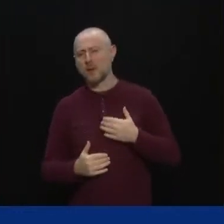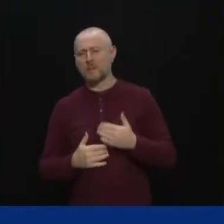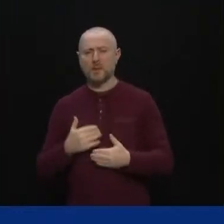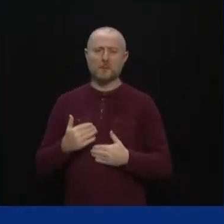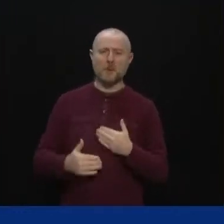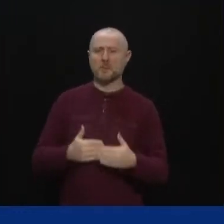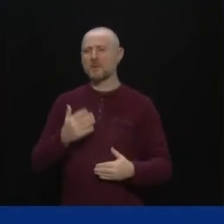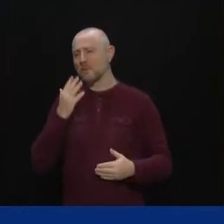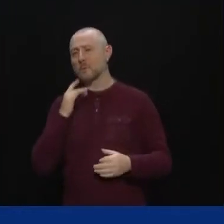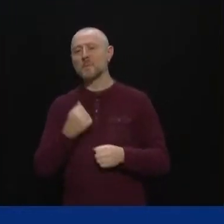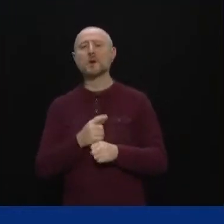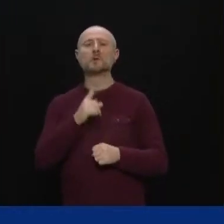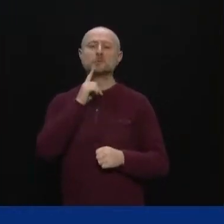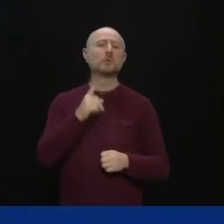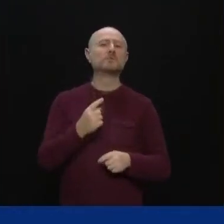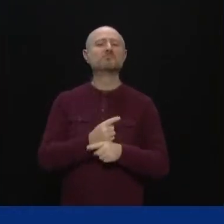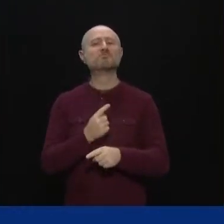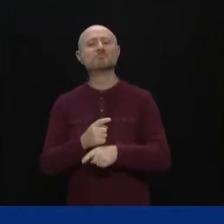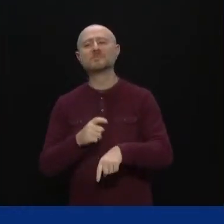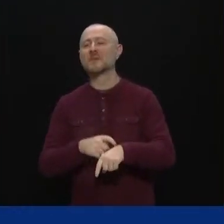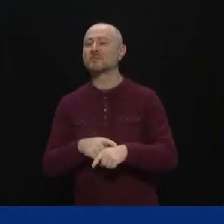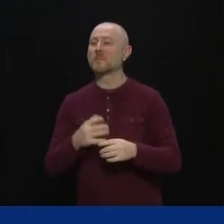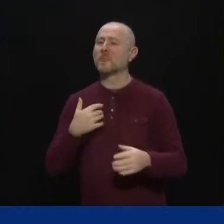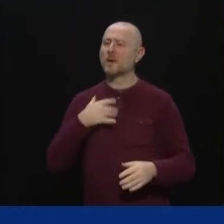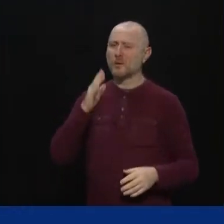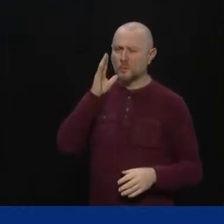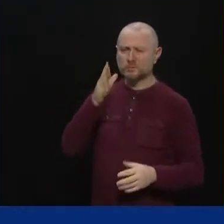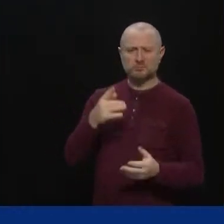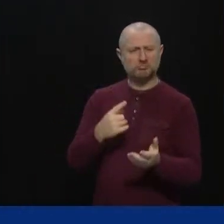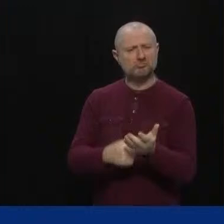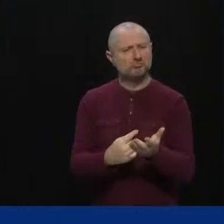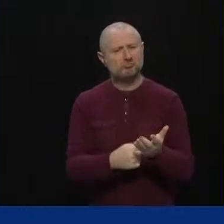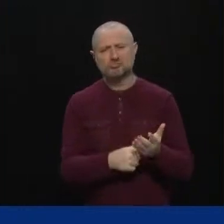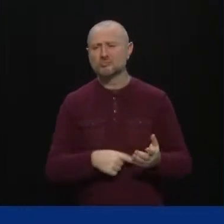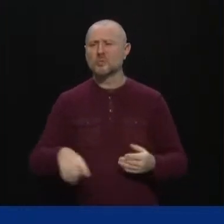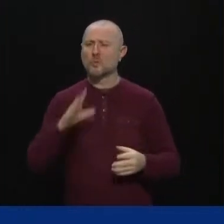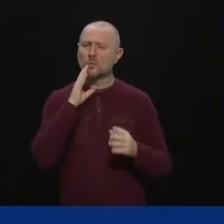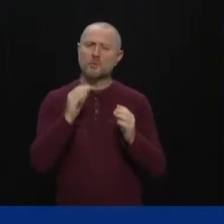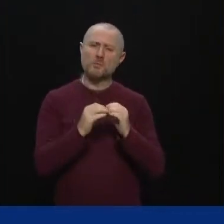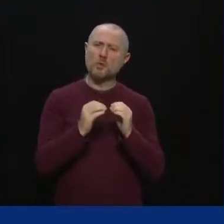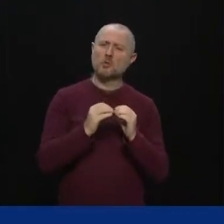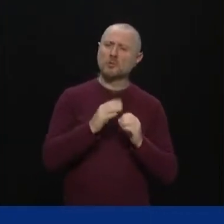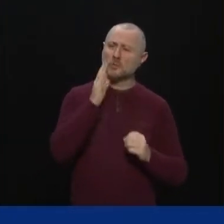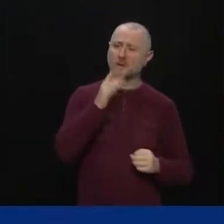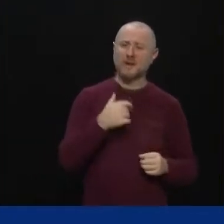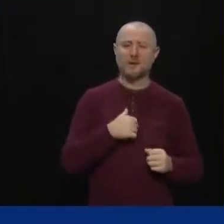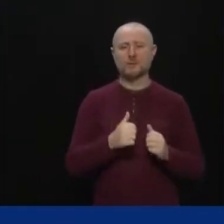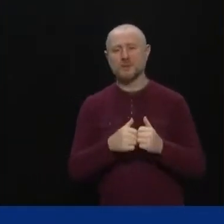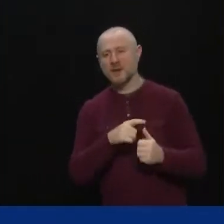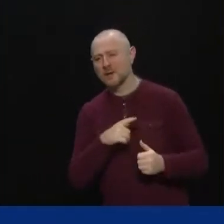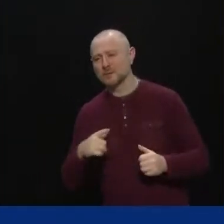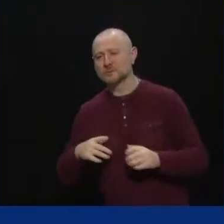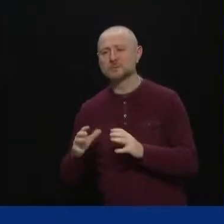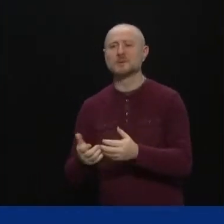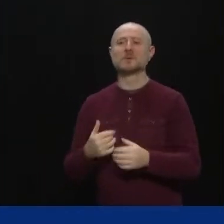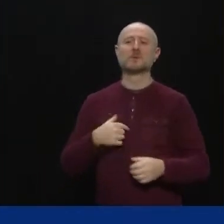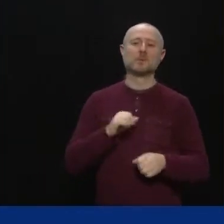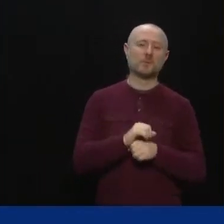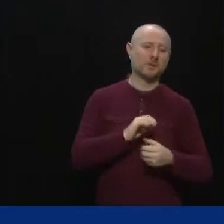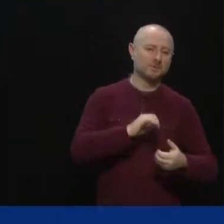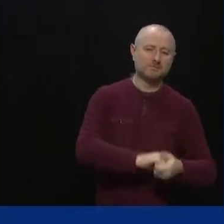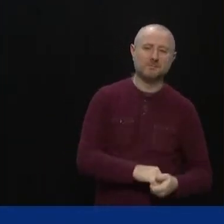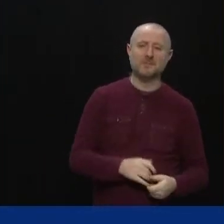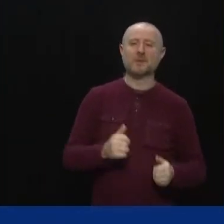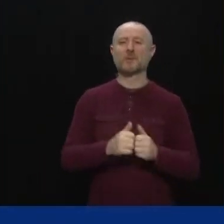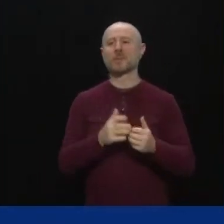the right timing, and again, I'll have these conversations. I'm going to be having many conversations with the legislature to work collaboratively with them. So it's something